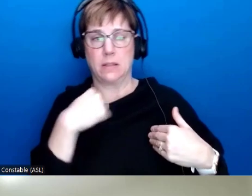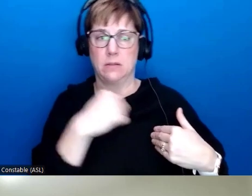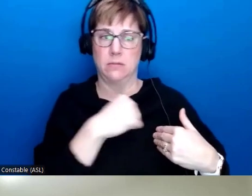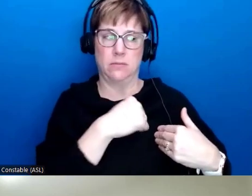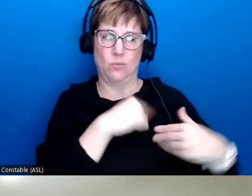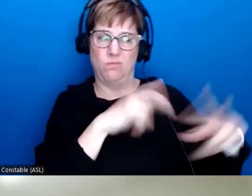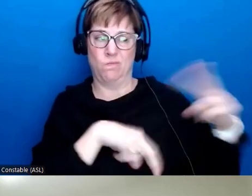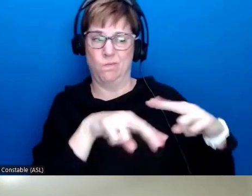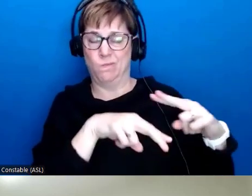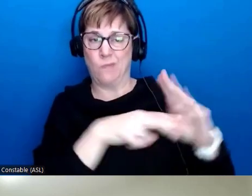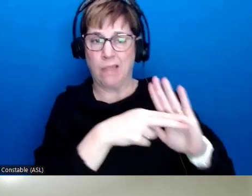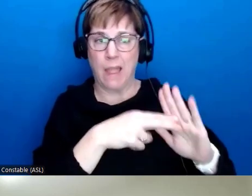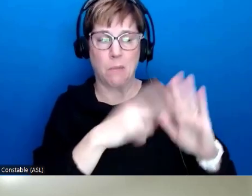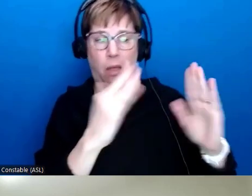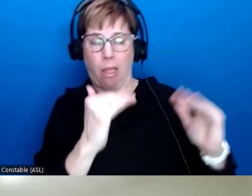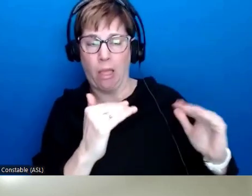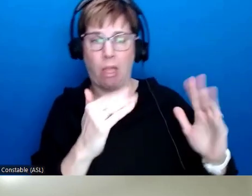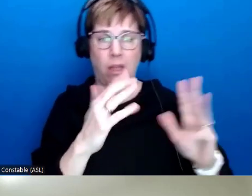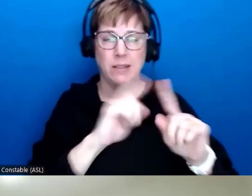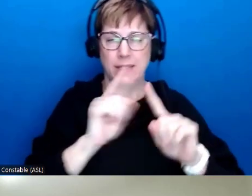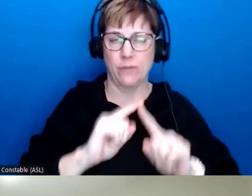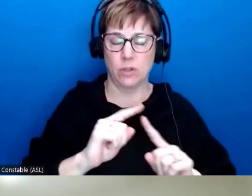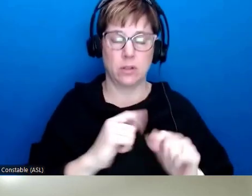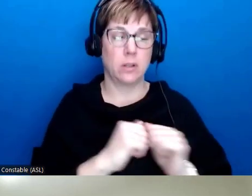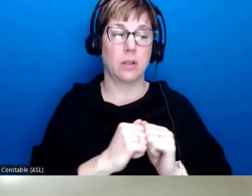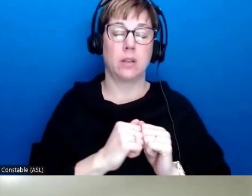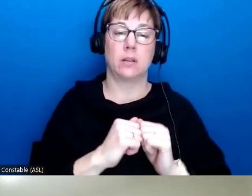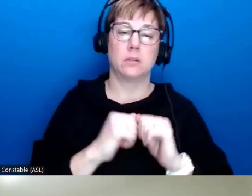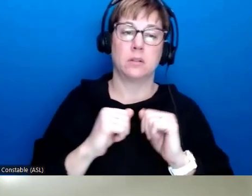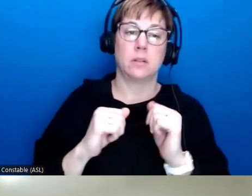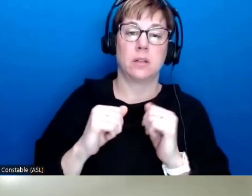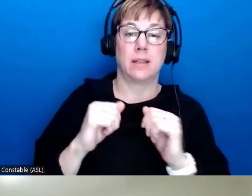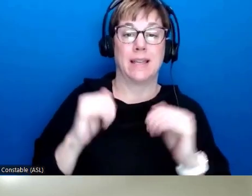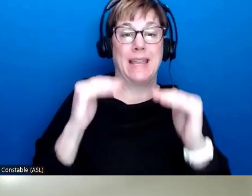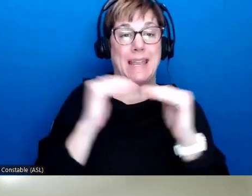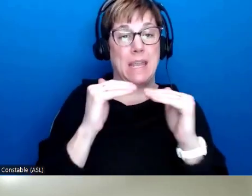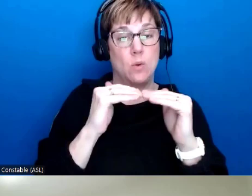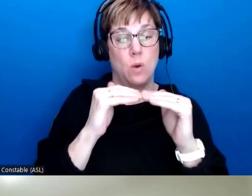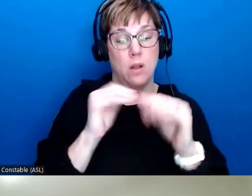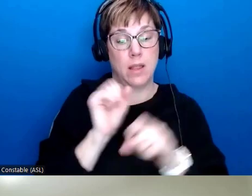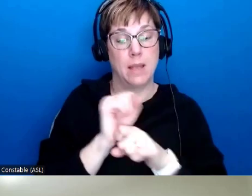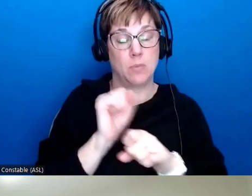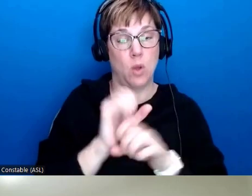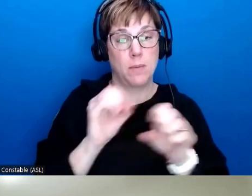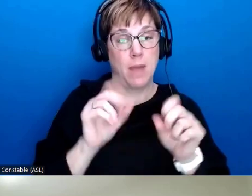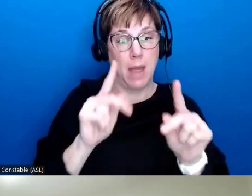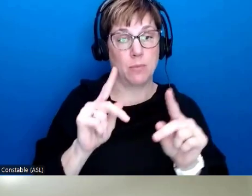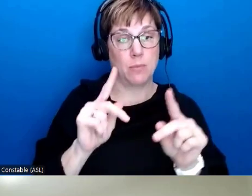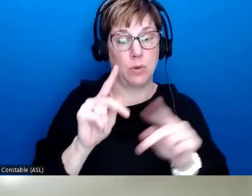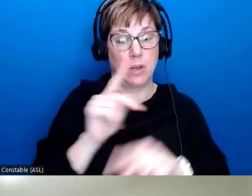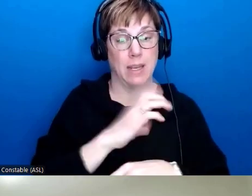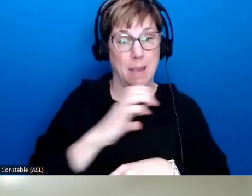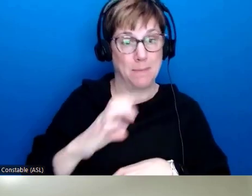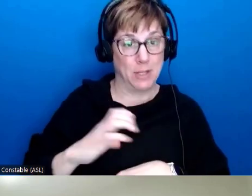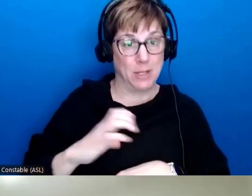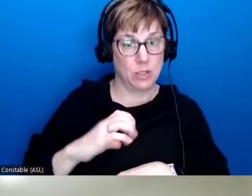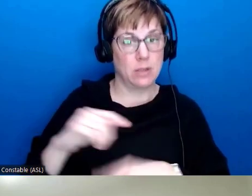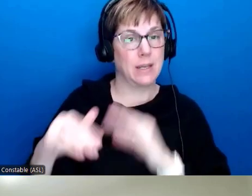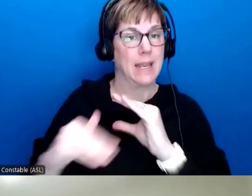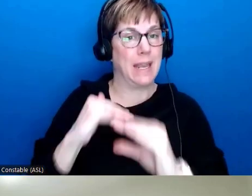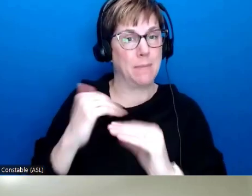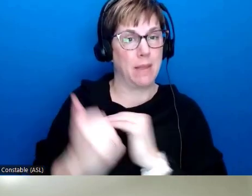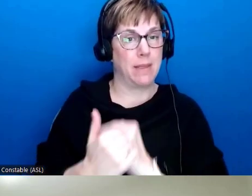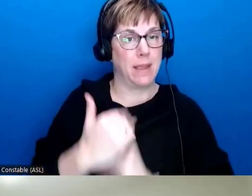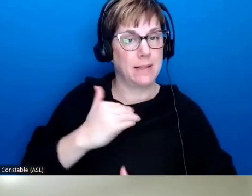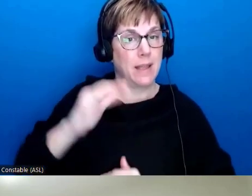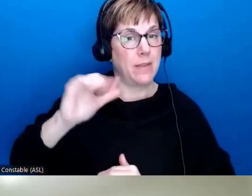get emails from the Equal Employment Opportunity Commission summarizing cases that they have